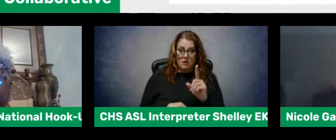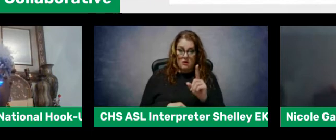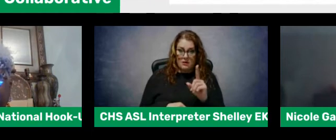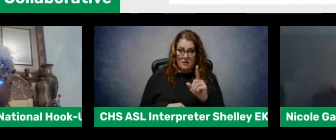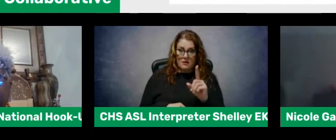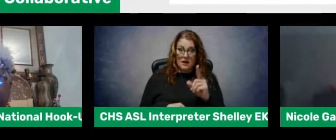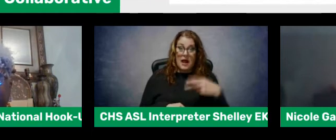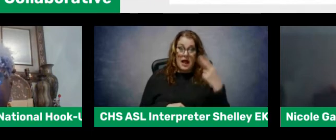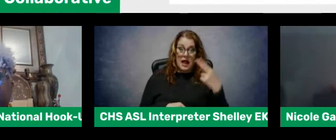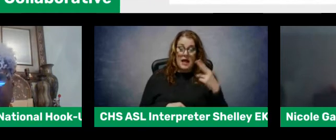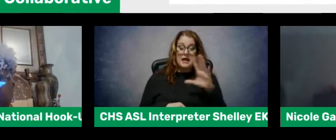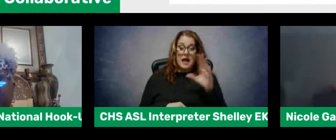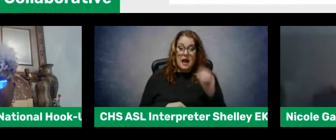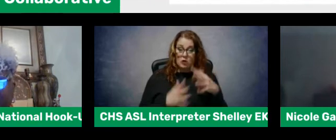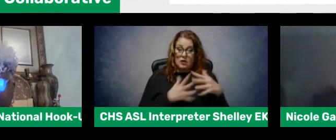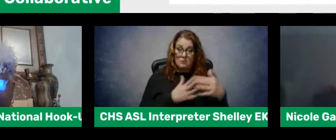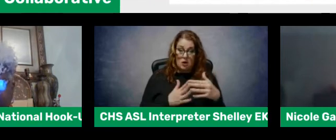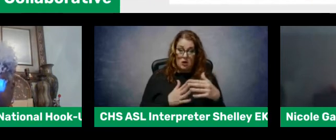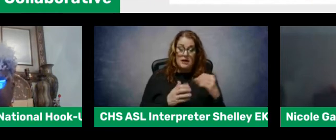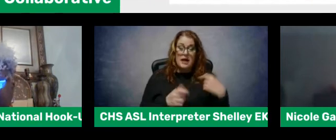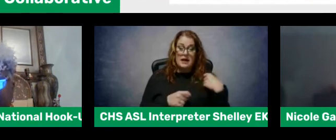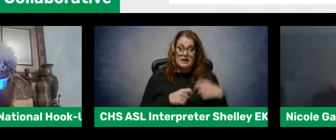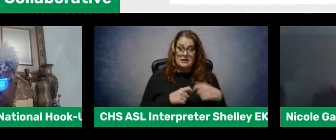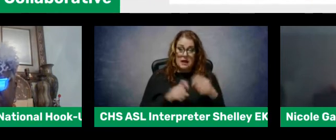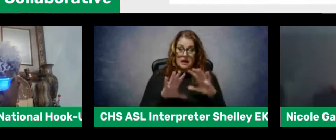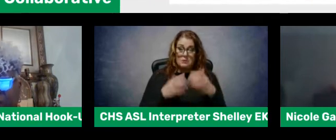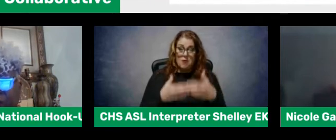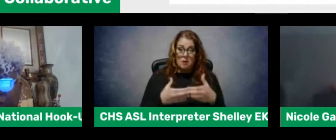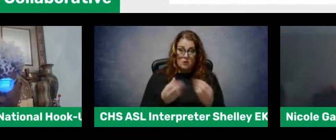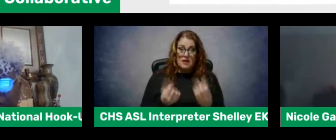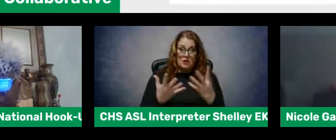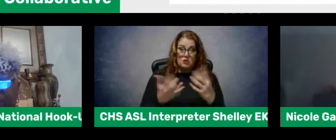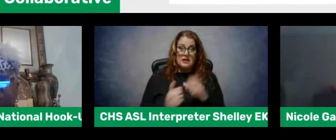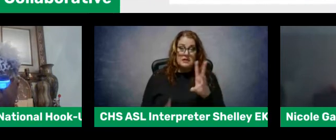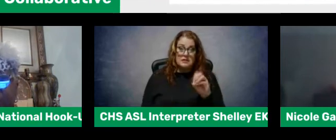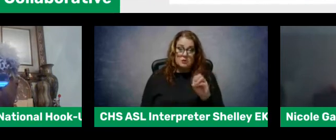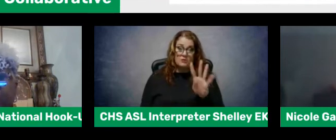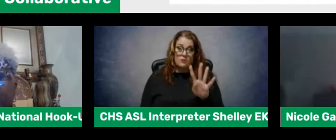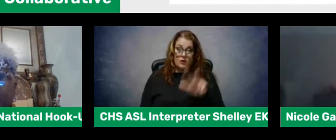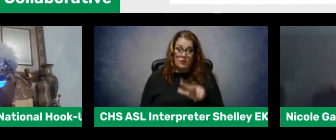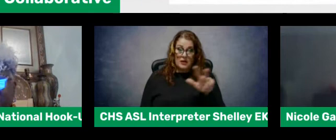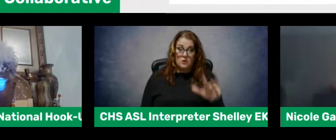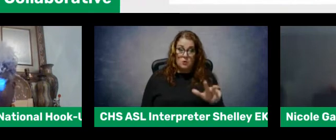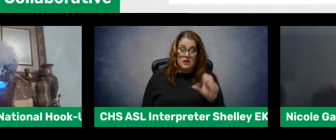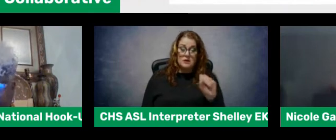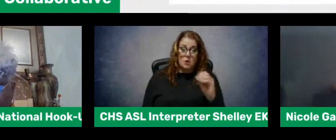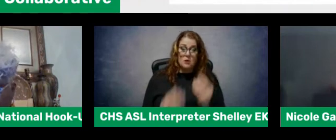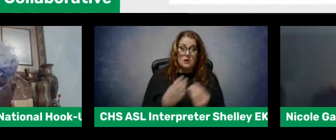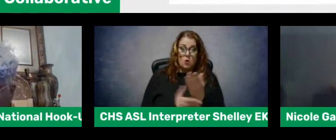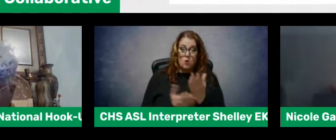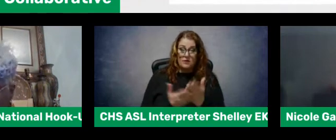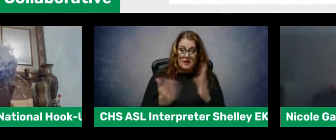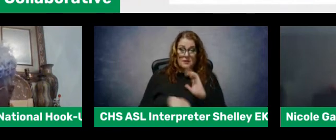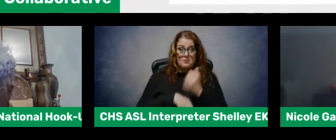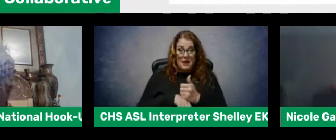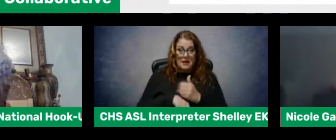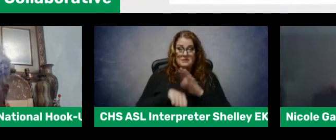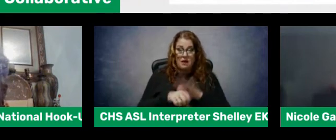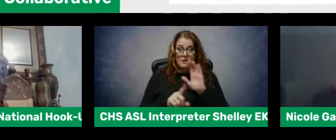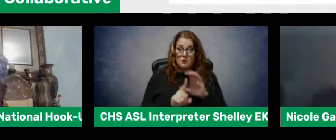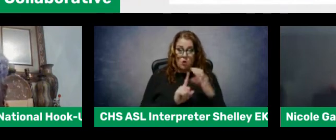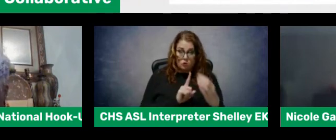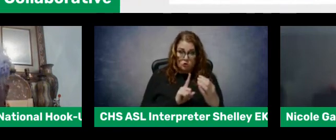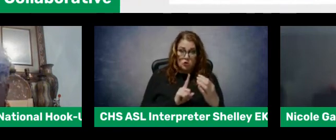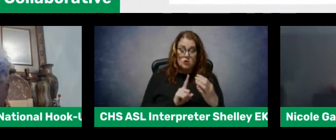high African American and Hispanic population in the 60433. So we grow things based on the culture of